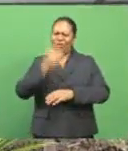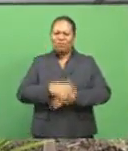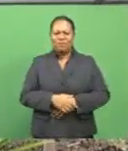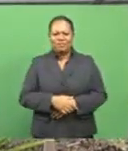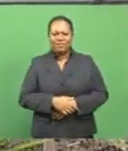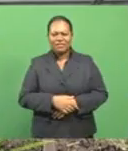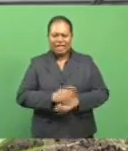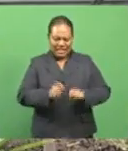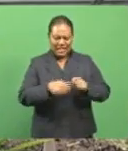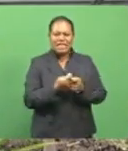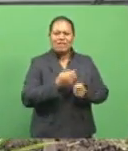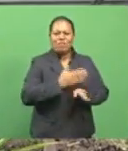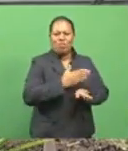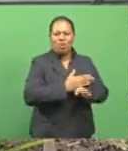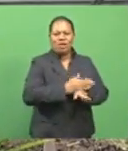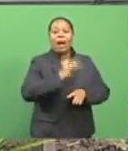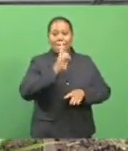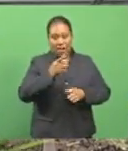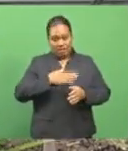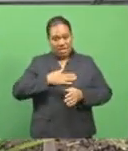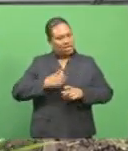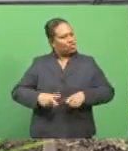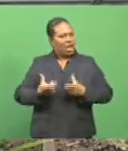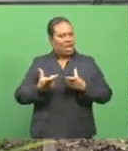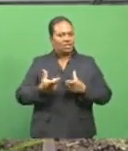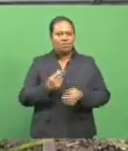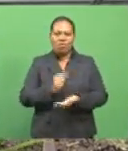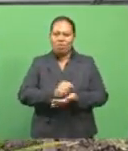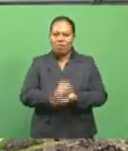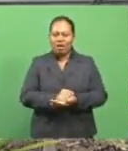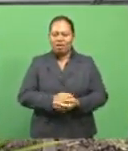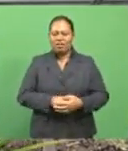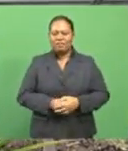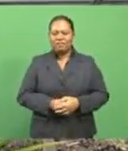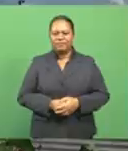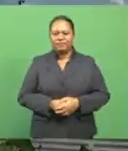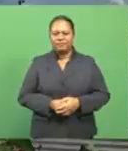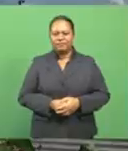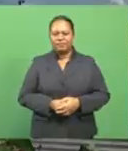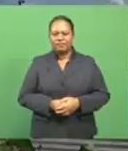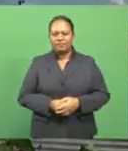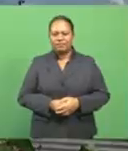teamwork, but it challenged me a lot. Now I have to do it